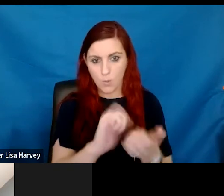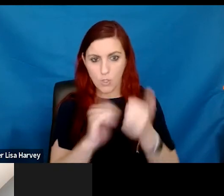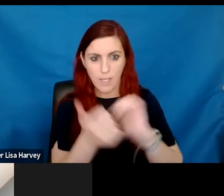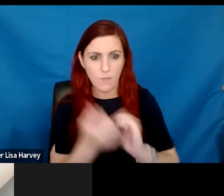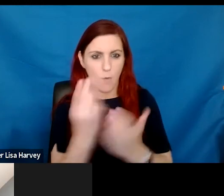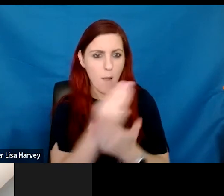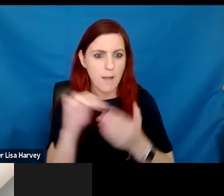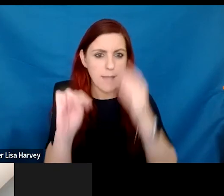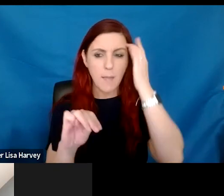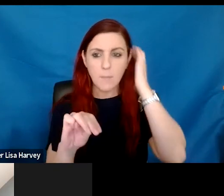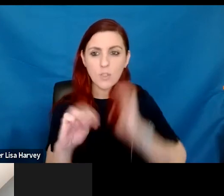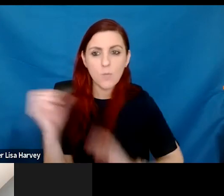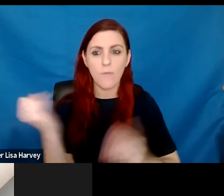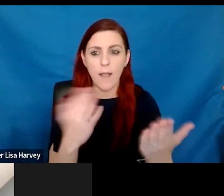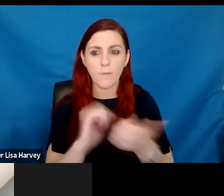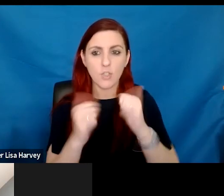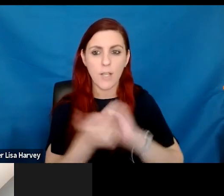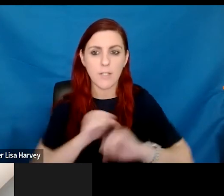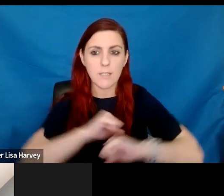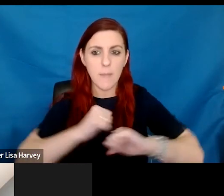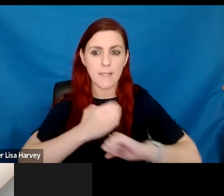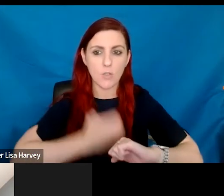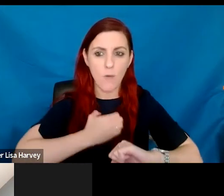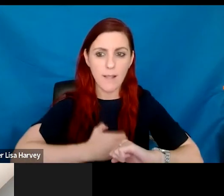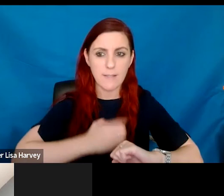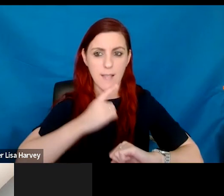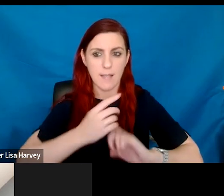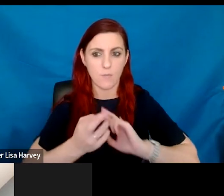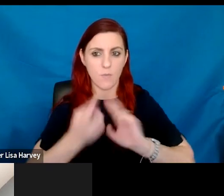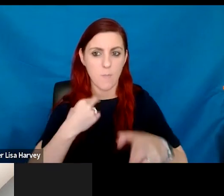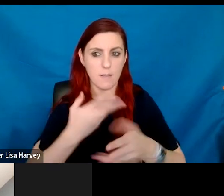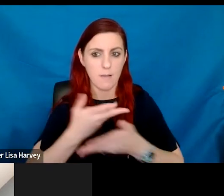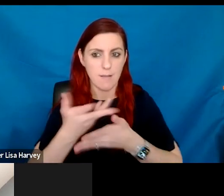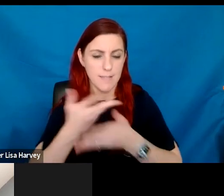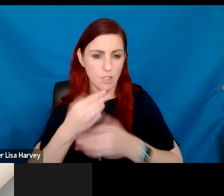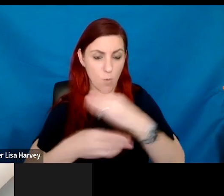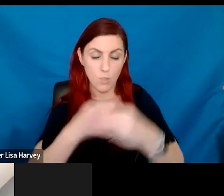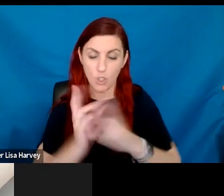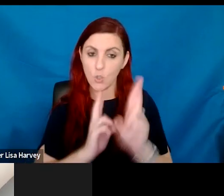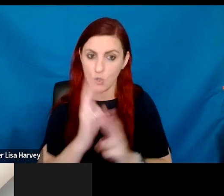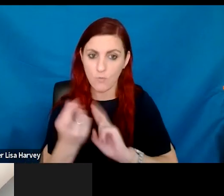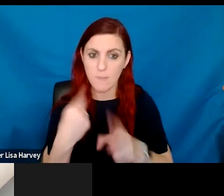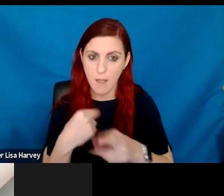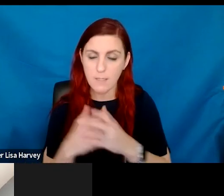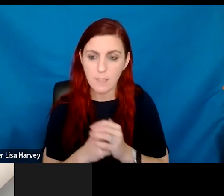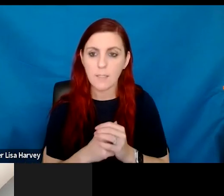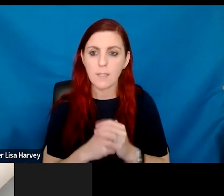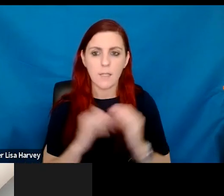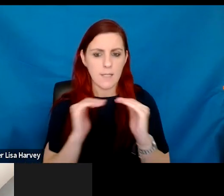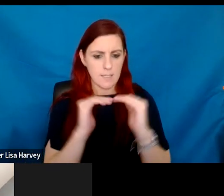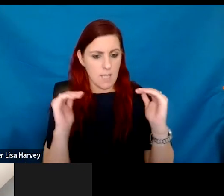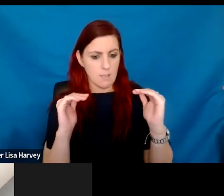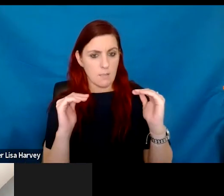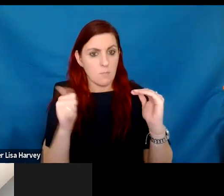M to provide for changing place toilets and to respond to consultation process. While standards are a very useful